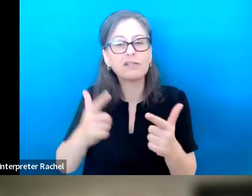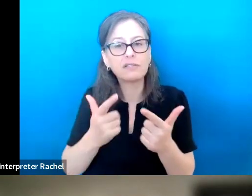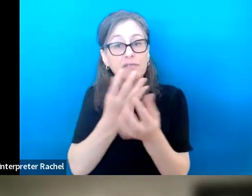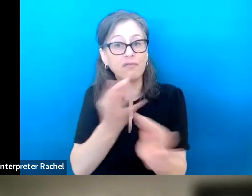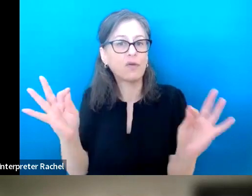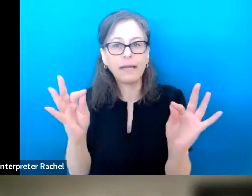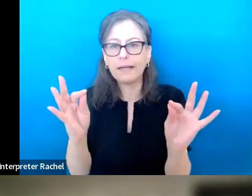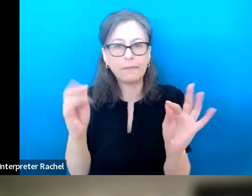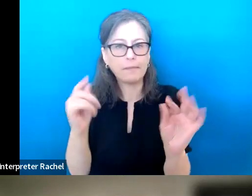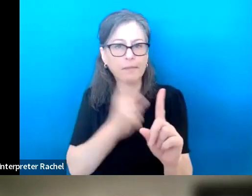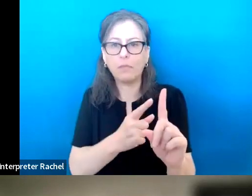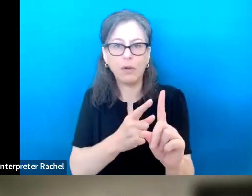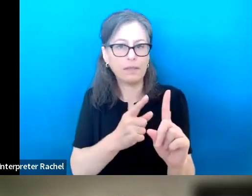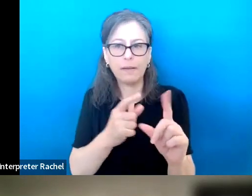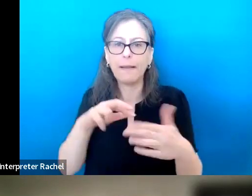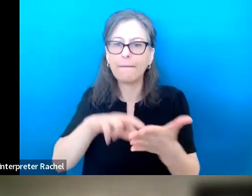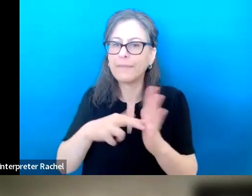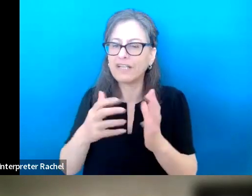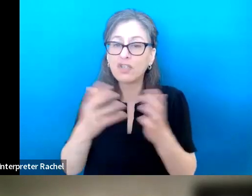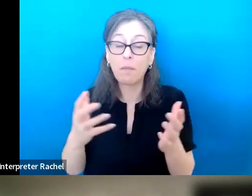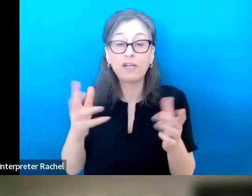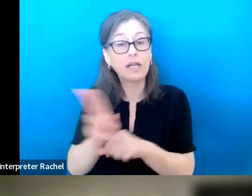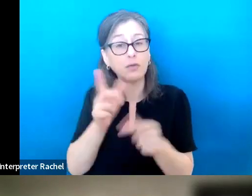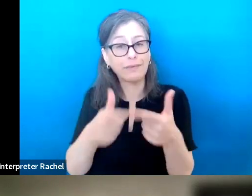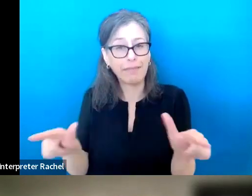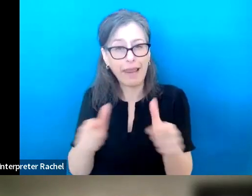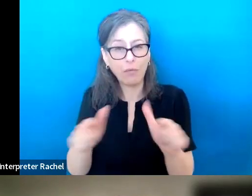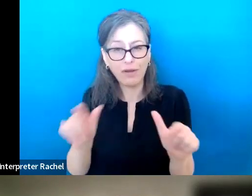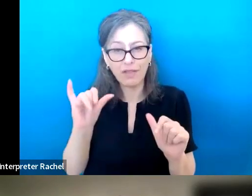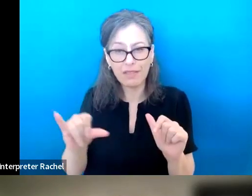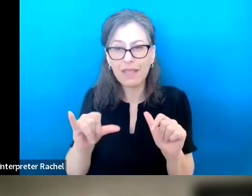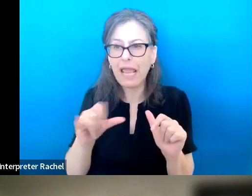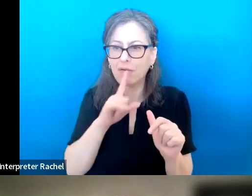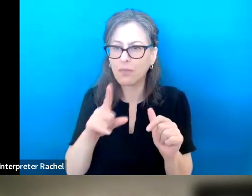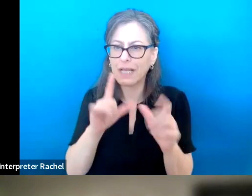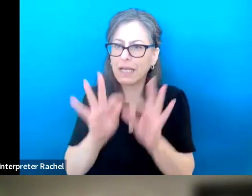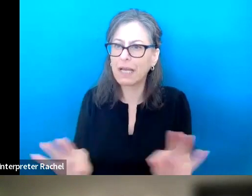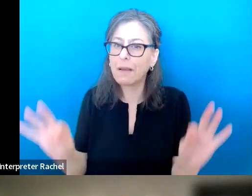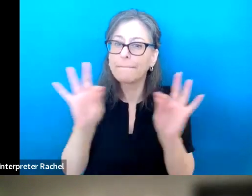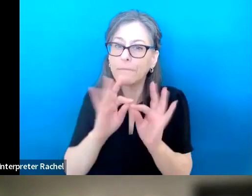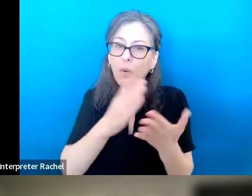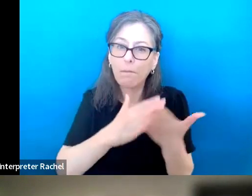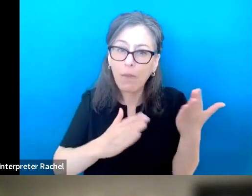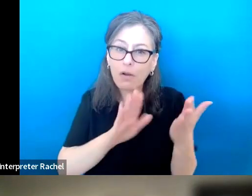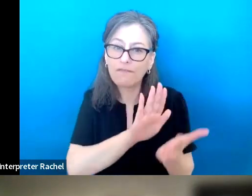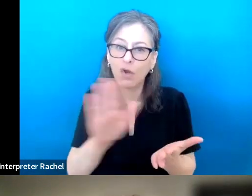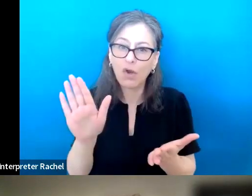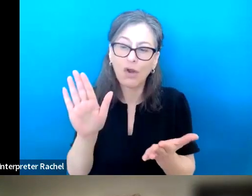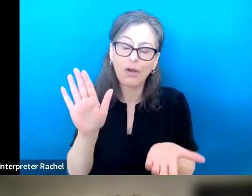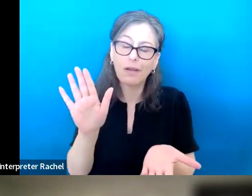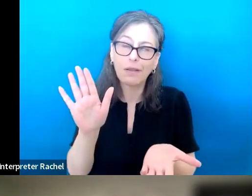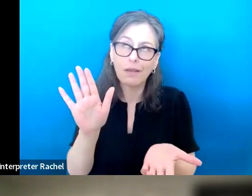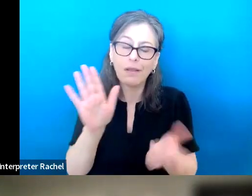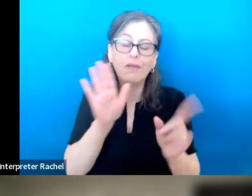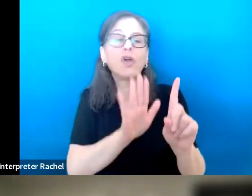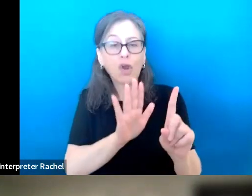so much. And the use of language, I believe, is a hugely important part of her finding